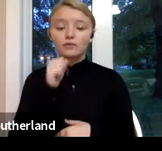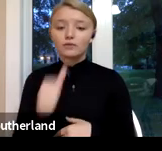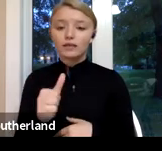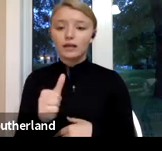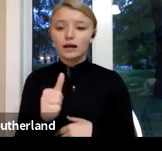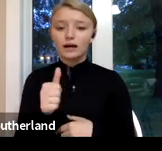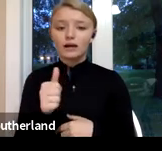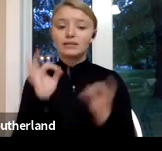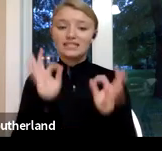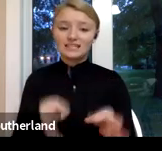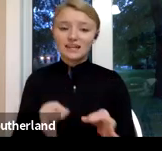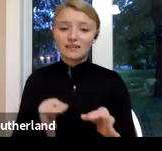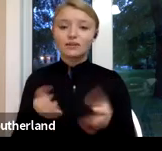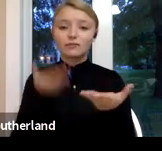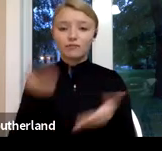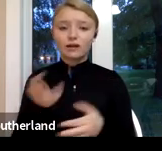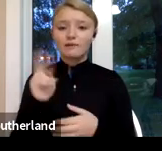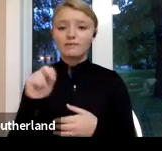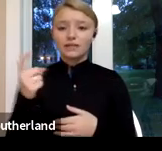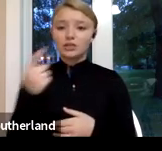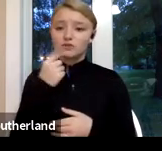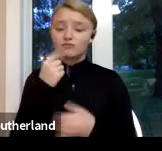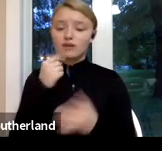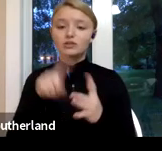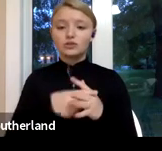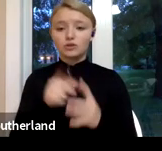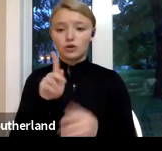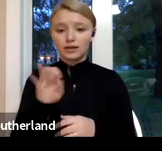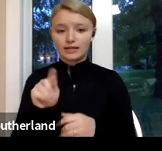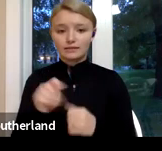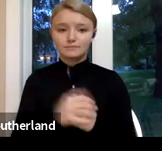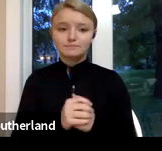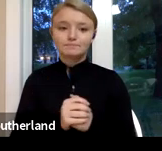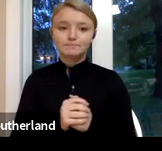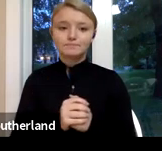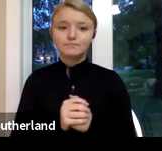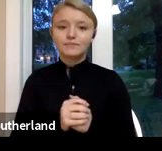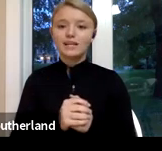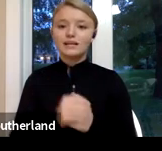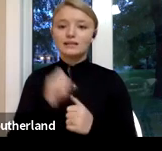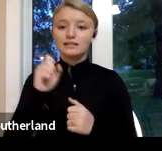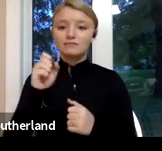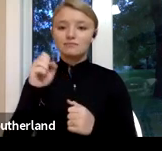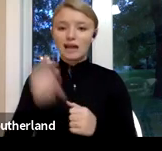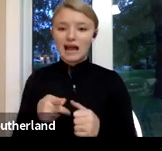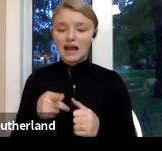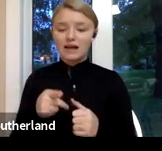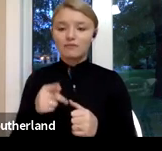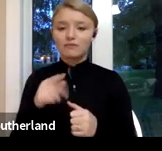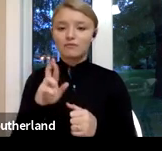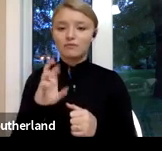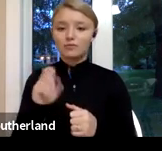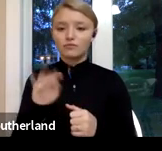definitely recommend the Ningxia Red Starter Kit. It's half retail off those